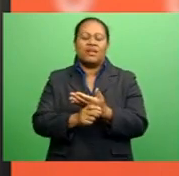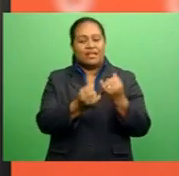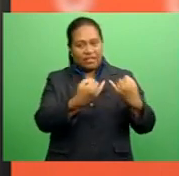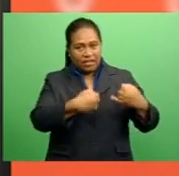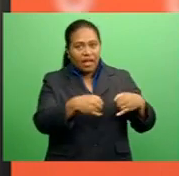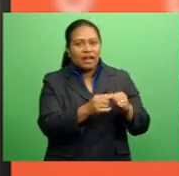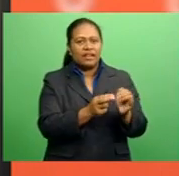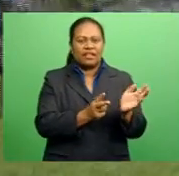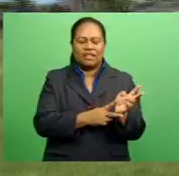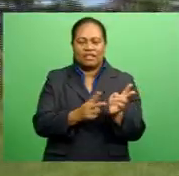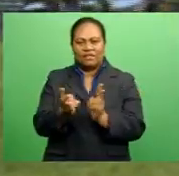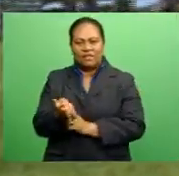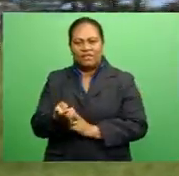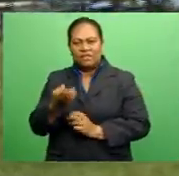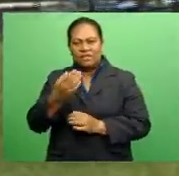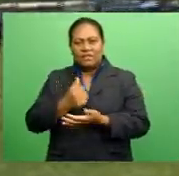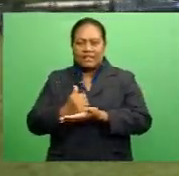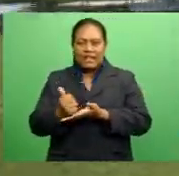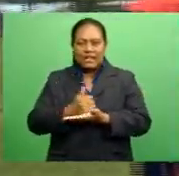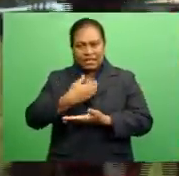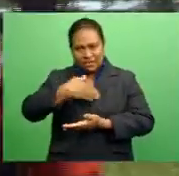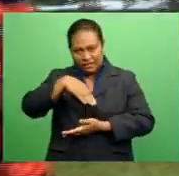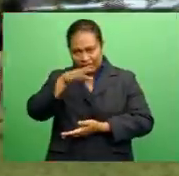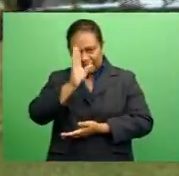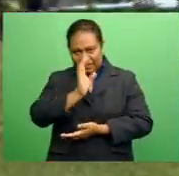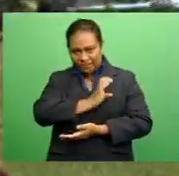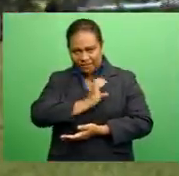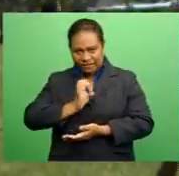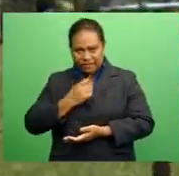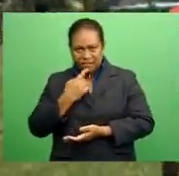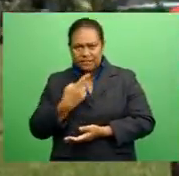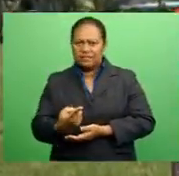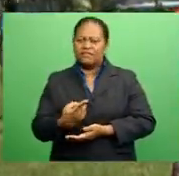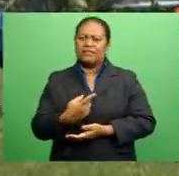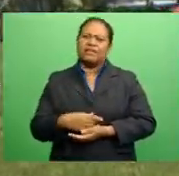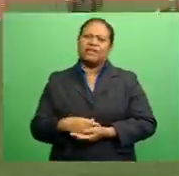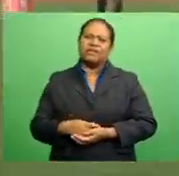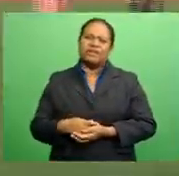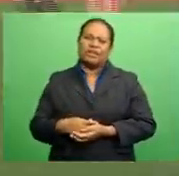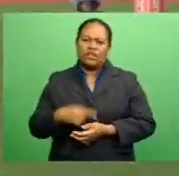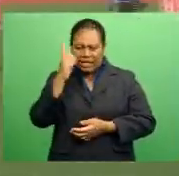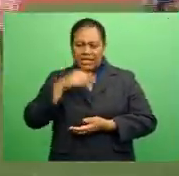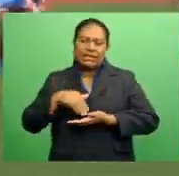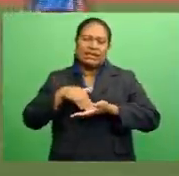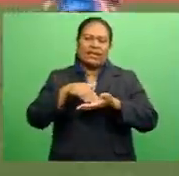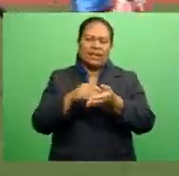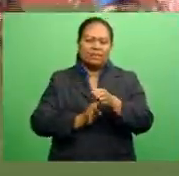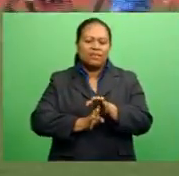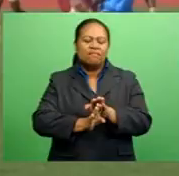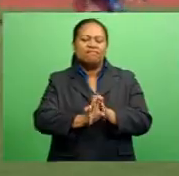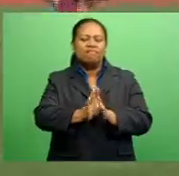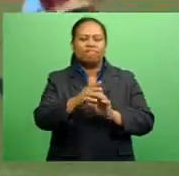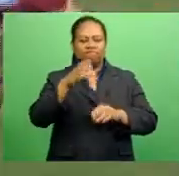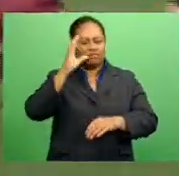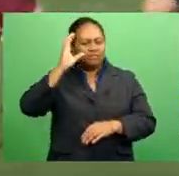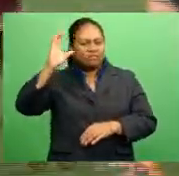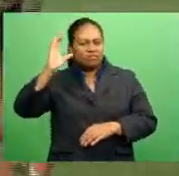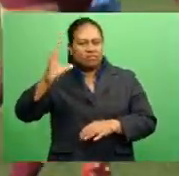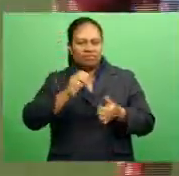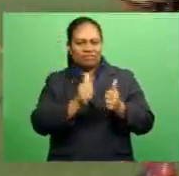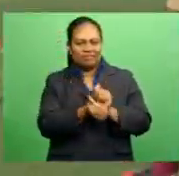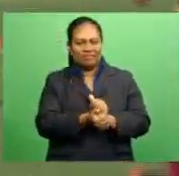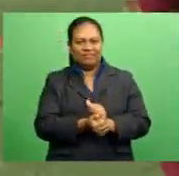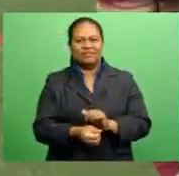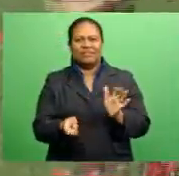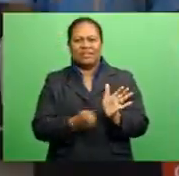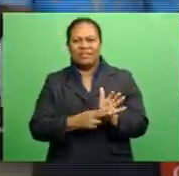islands. Acting Chief Executive Don Natambe says they are taking this leap to help grow the sport in the country. Natambe adds this